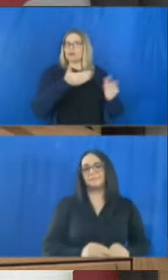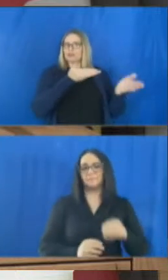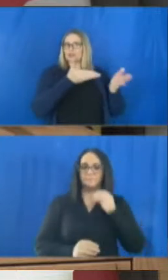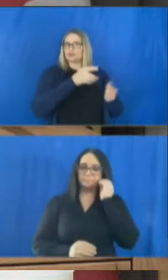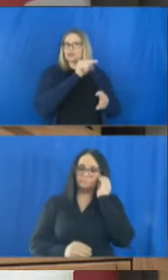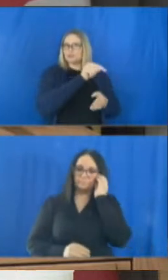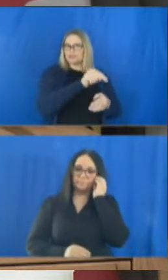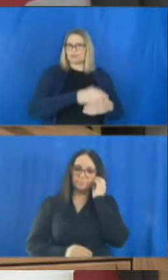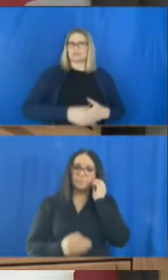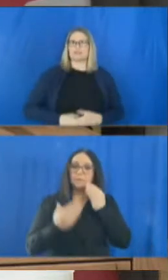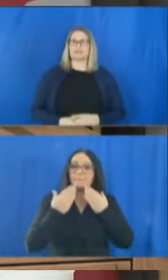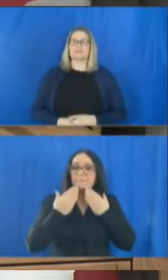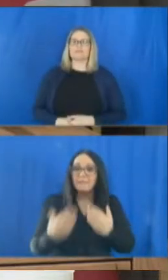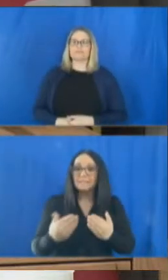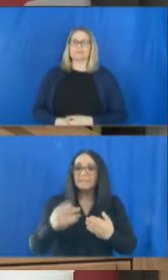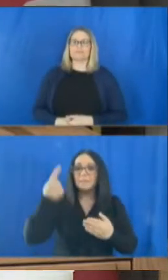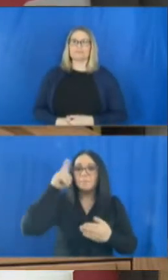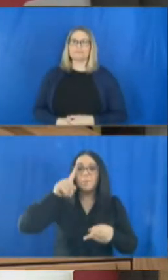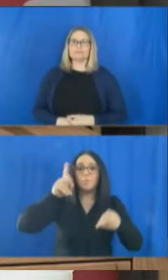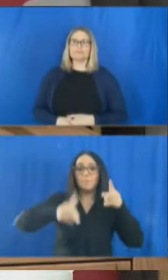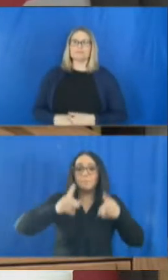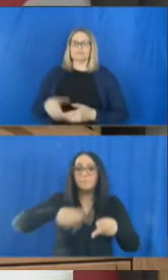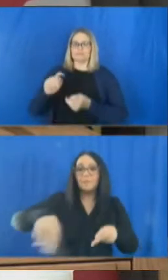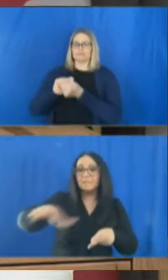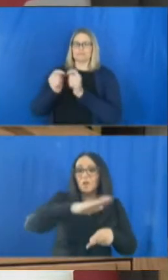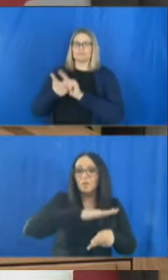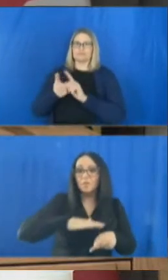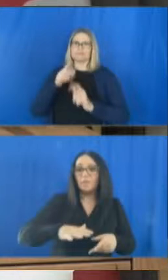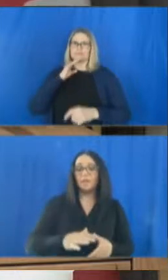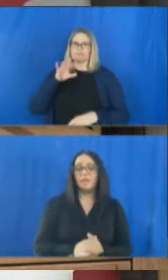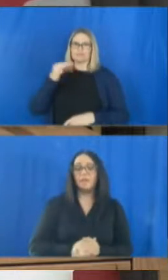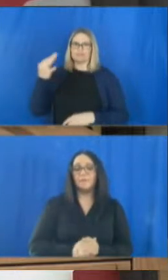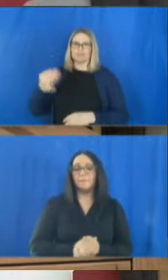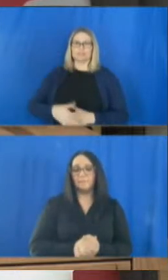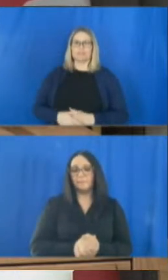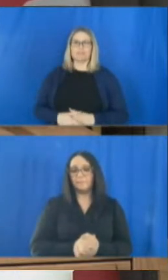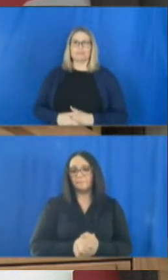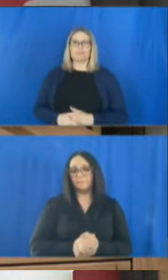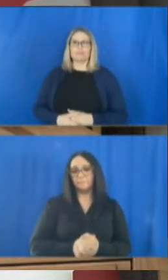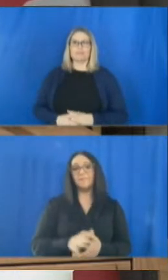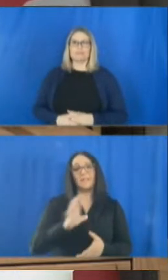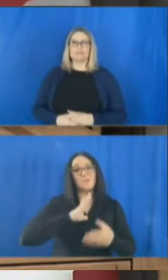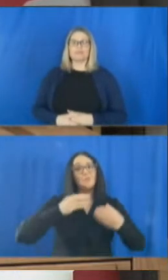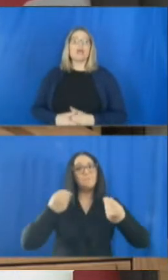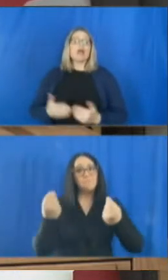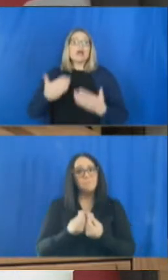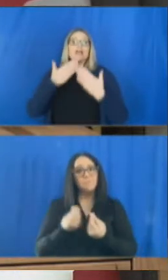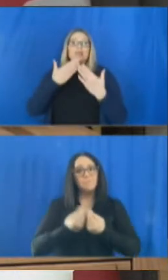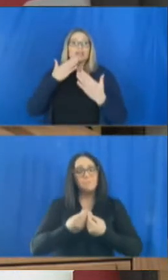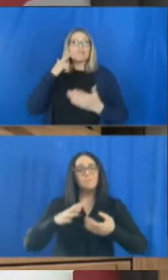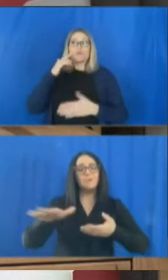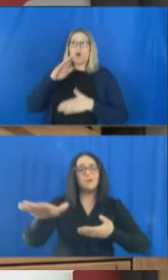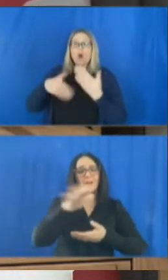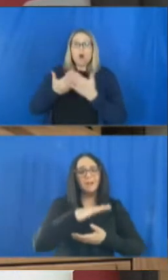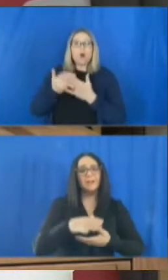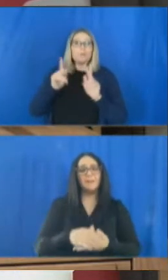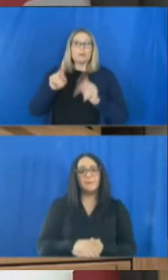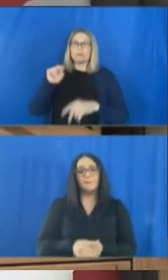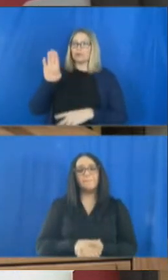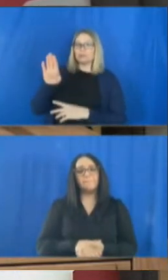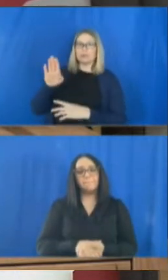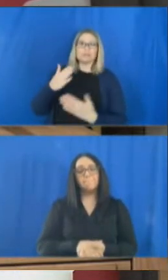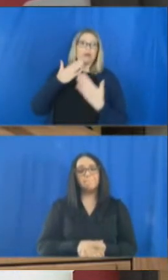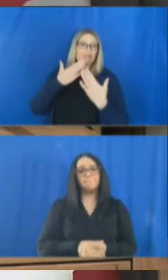de travail clinique et non clinique partout dans la province. Votre aide permet